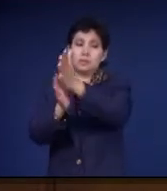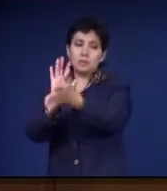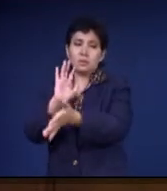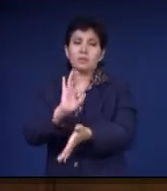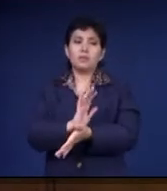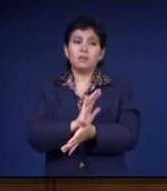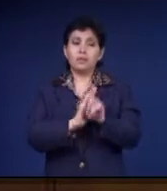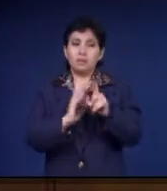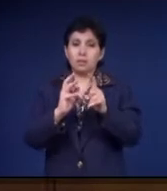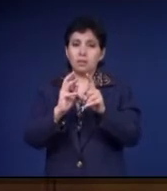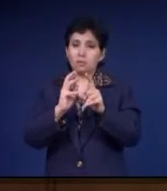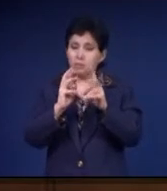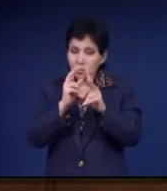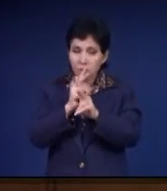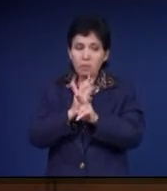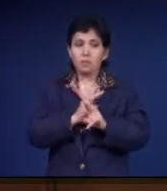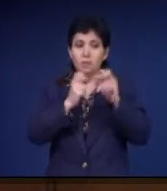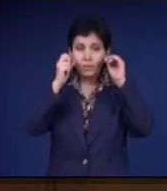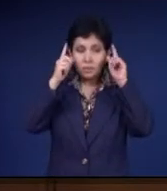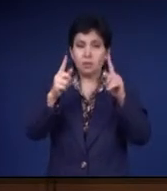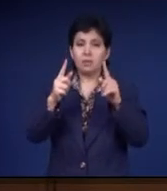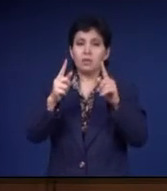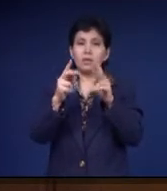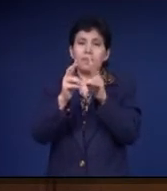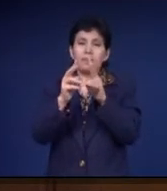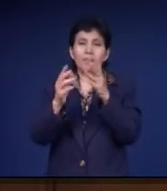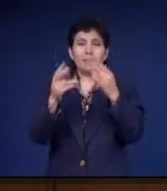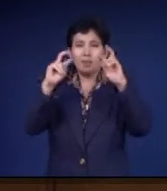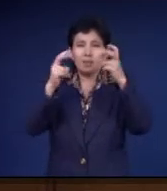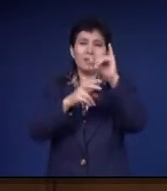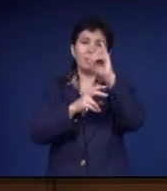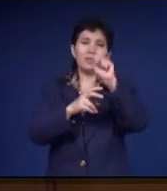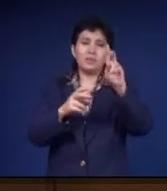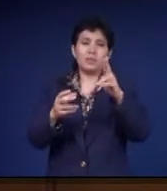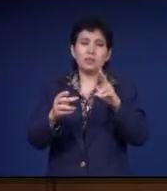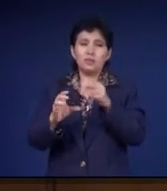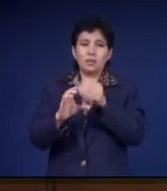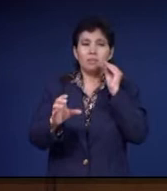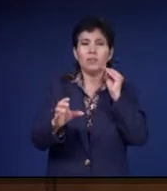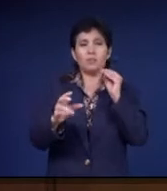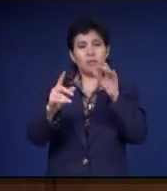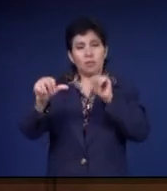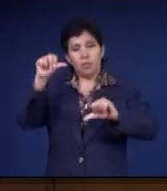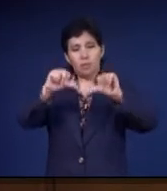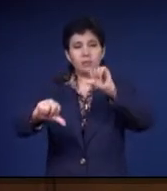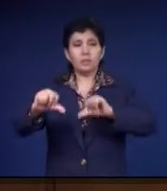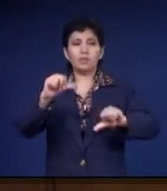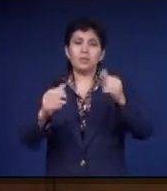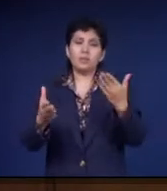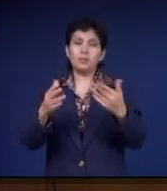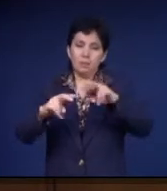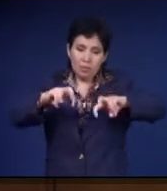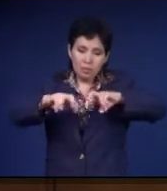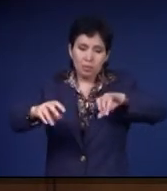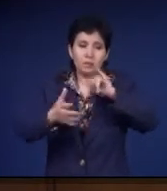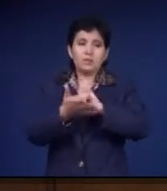And also you have to be aware of some of the sensitive issues that you might come out in your experiments or inside your